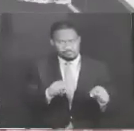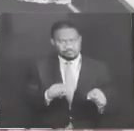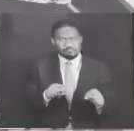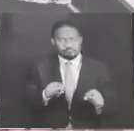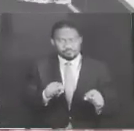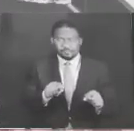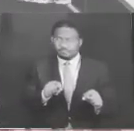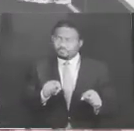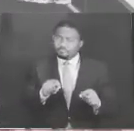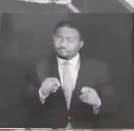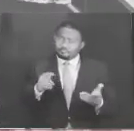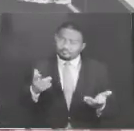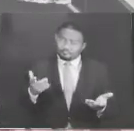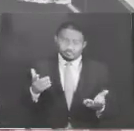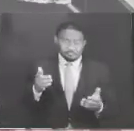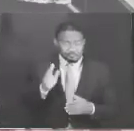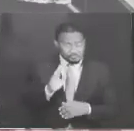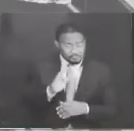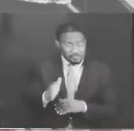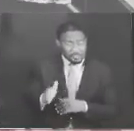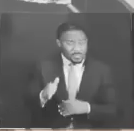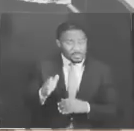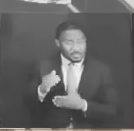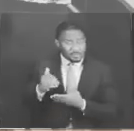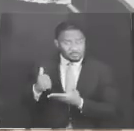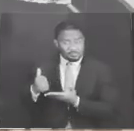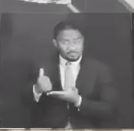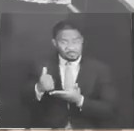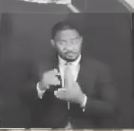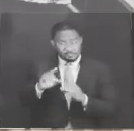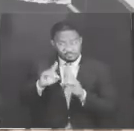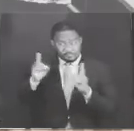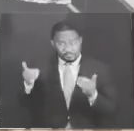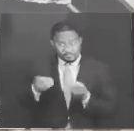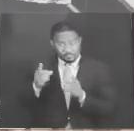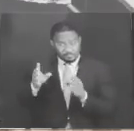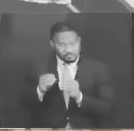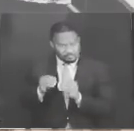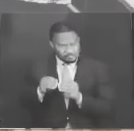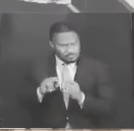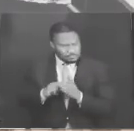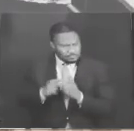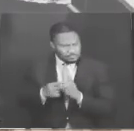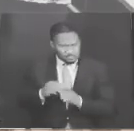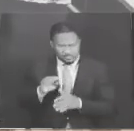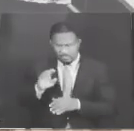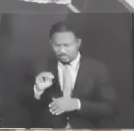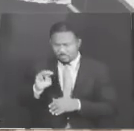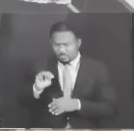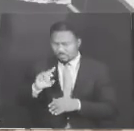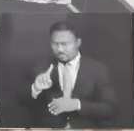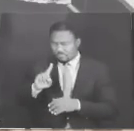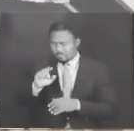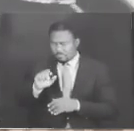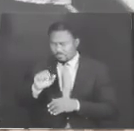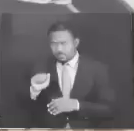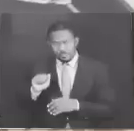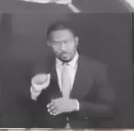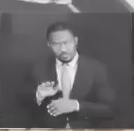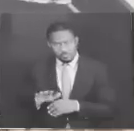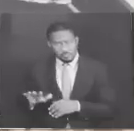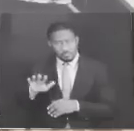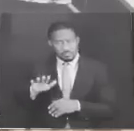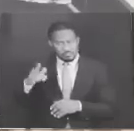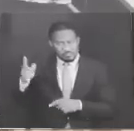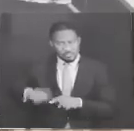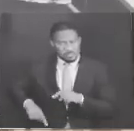district assemblies, thereby denying MMDAs the ability to spur local economic development. Mr.